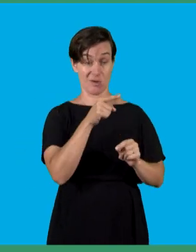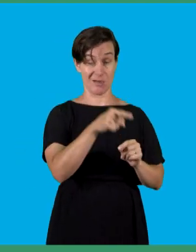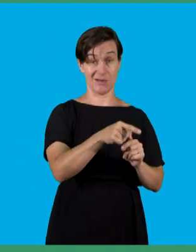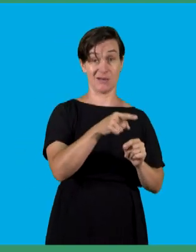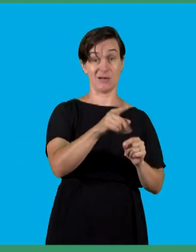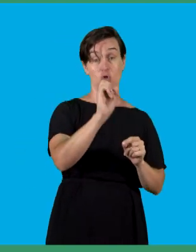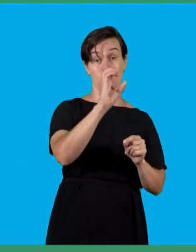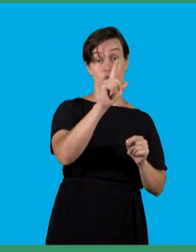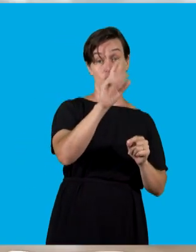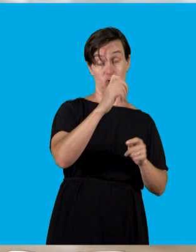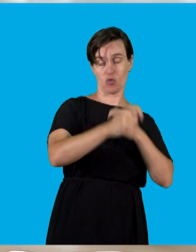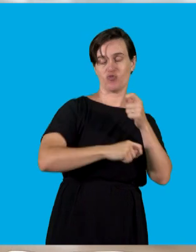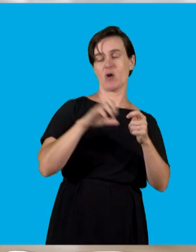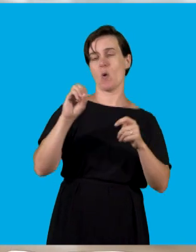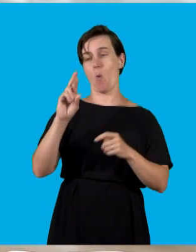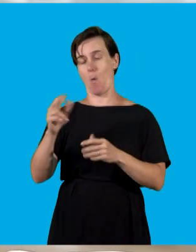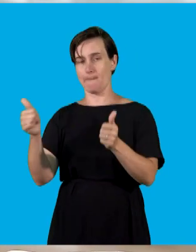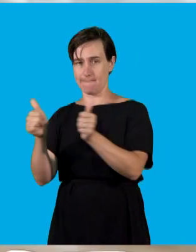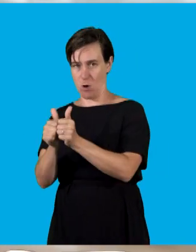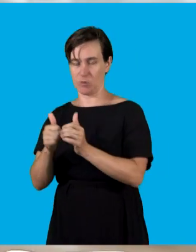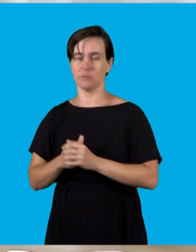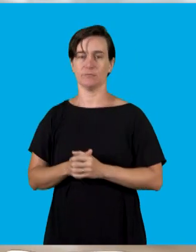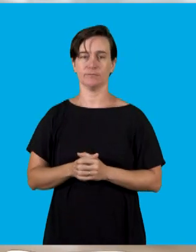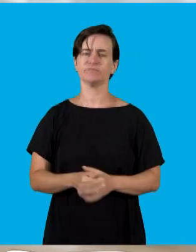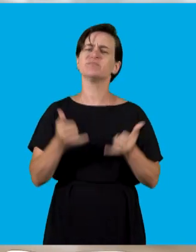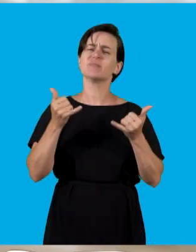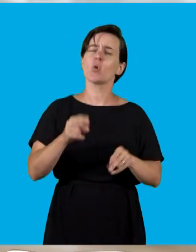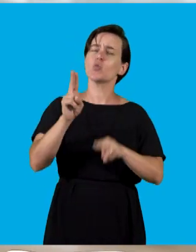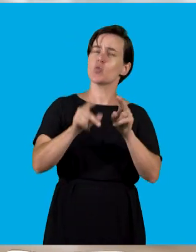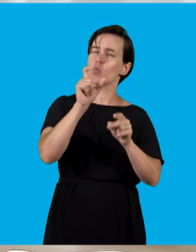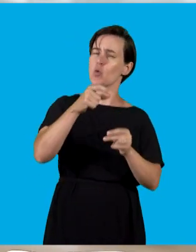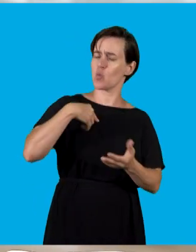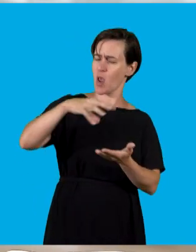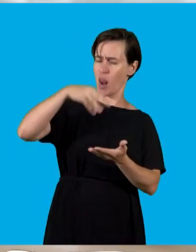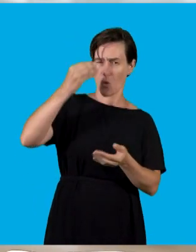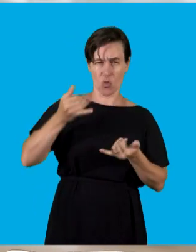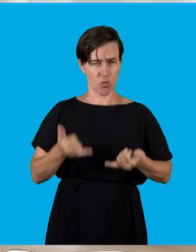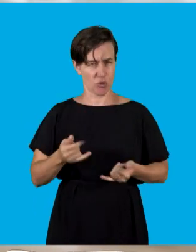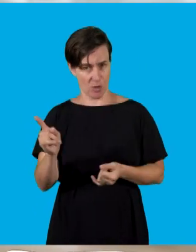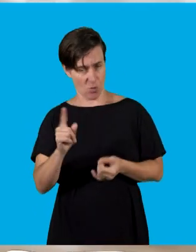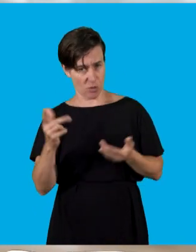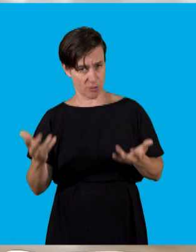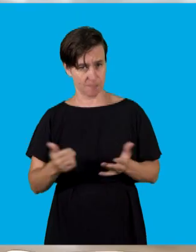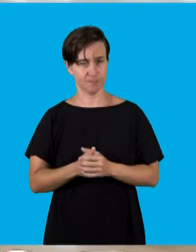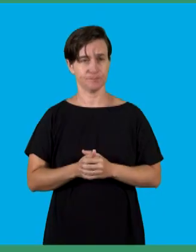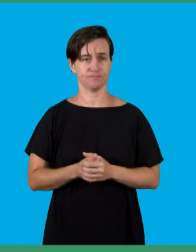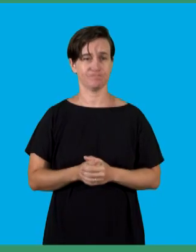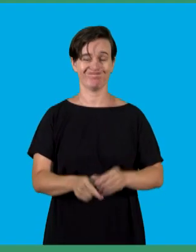as well as a partnership. Now, let's look at the new words and language that cropped up during our